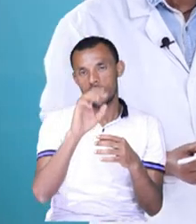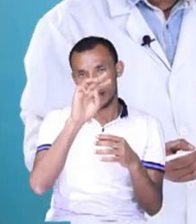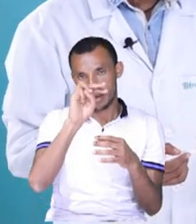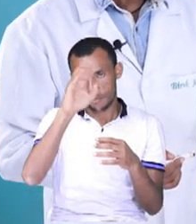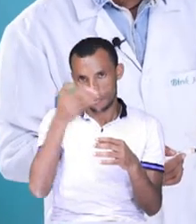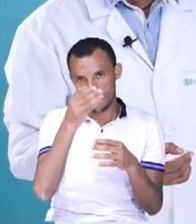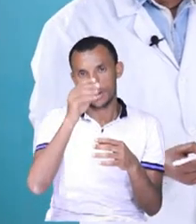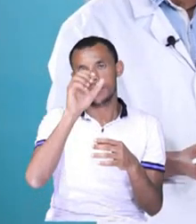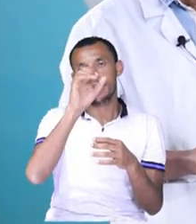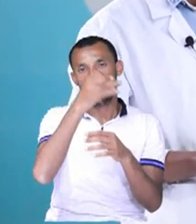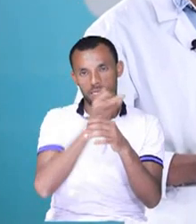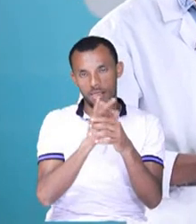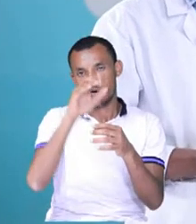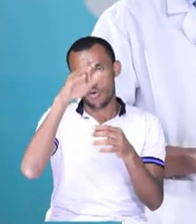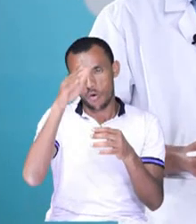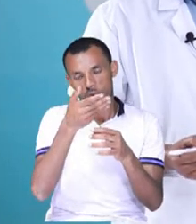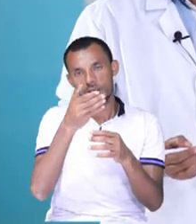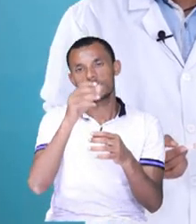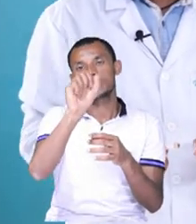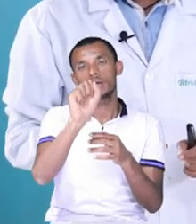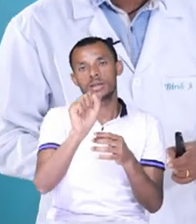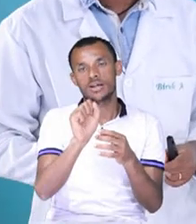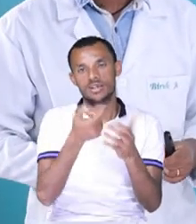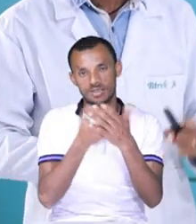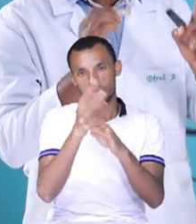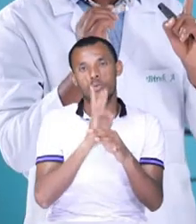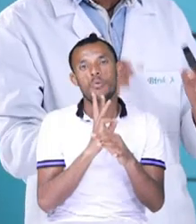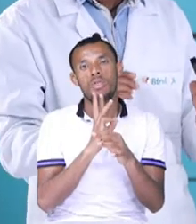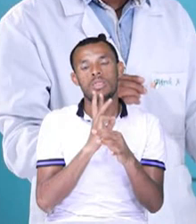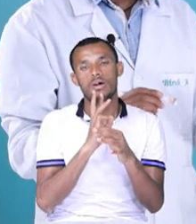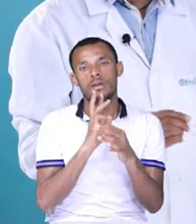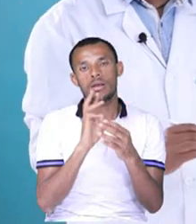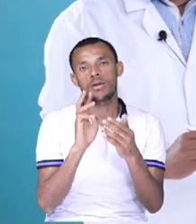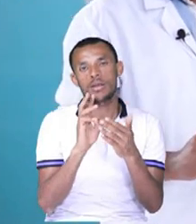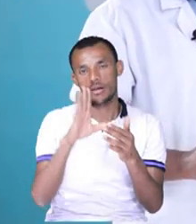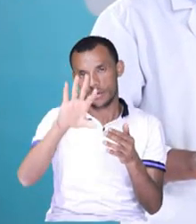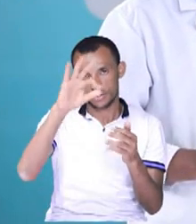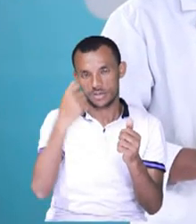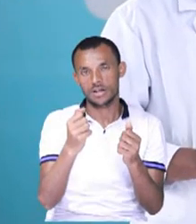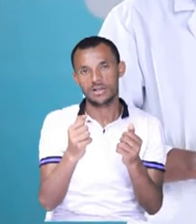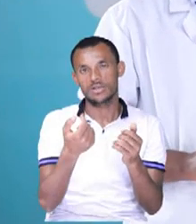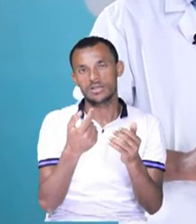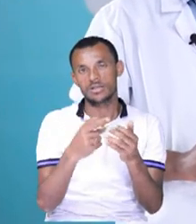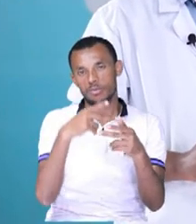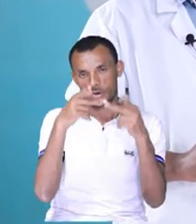Rates. At what rate of water is formed? What is given? The rate of formation of